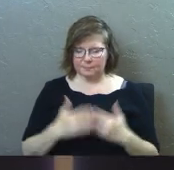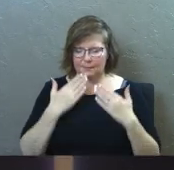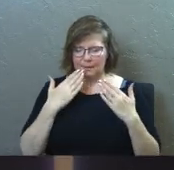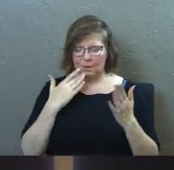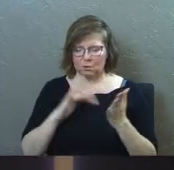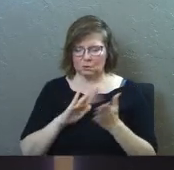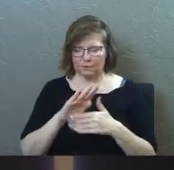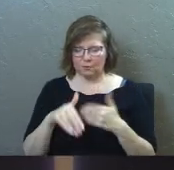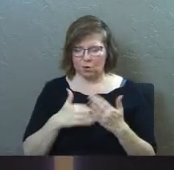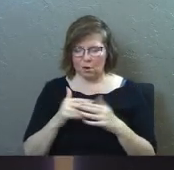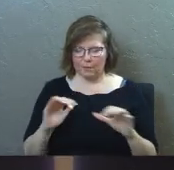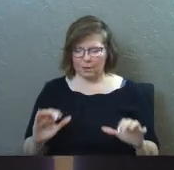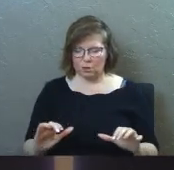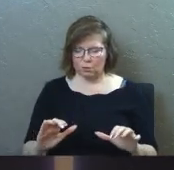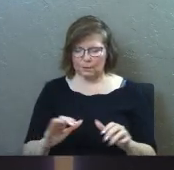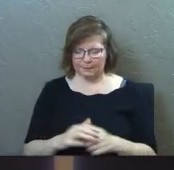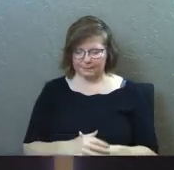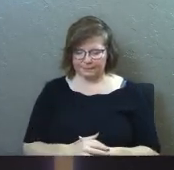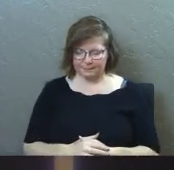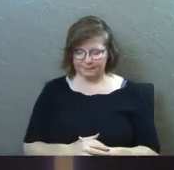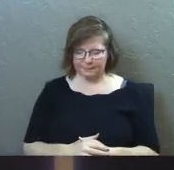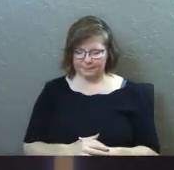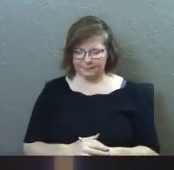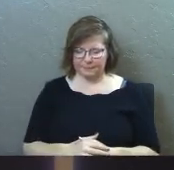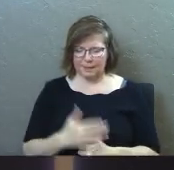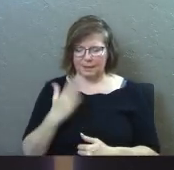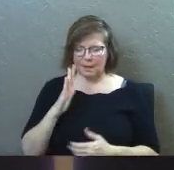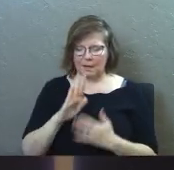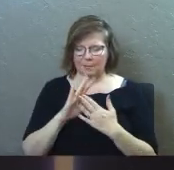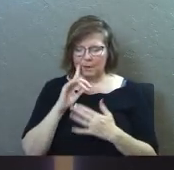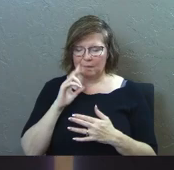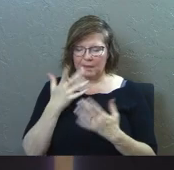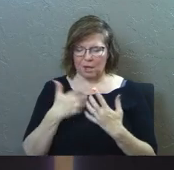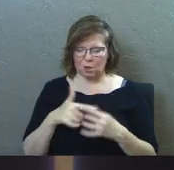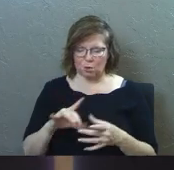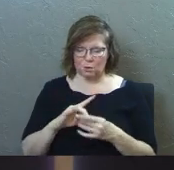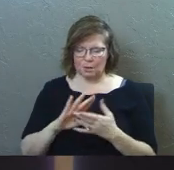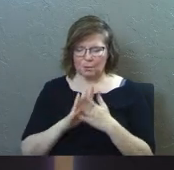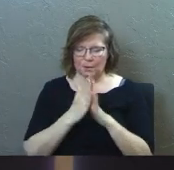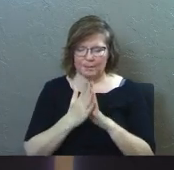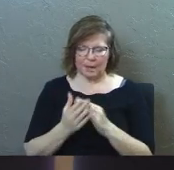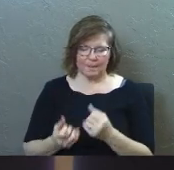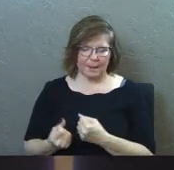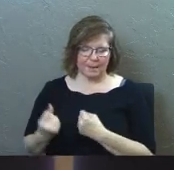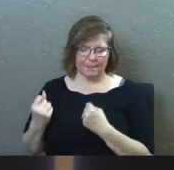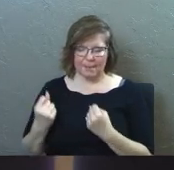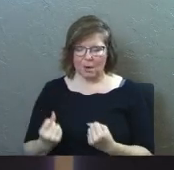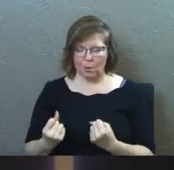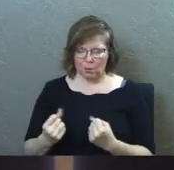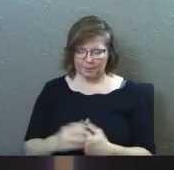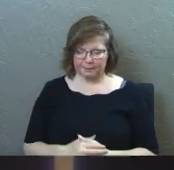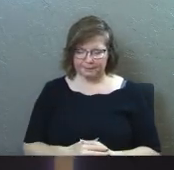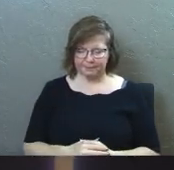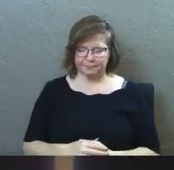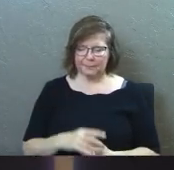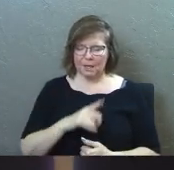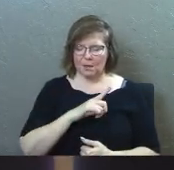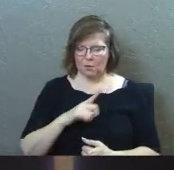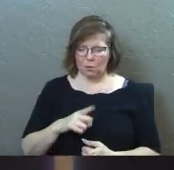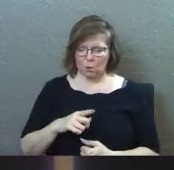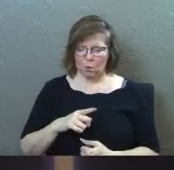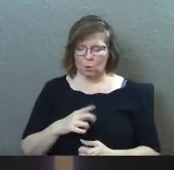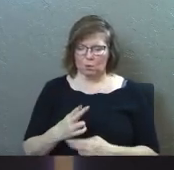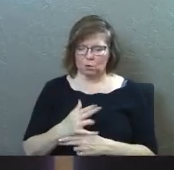Thank you, Jesus, for all that you're doing. And God, I pray that that unity would become a power. And that, Lord,